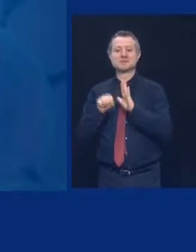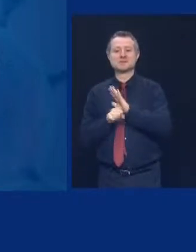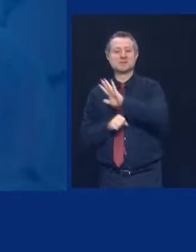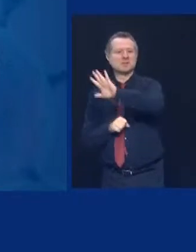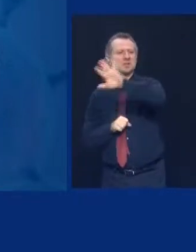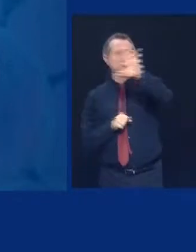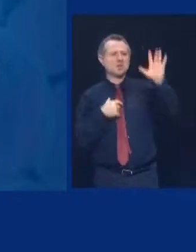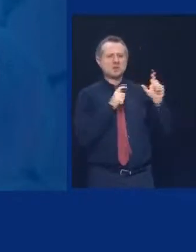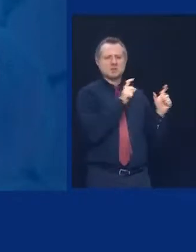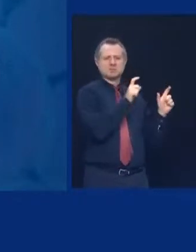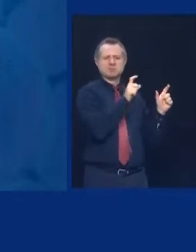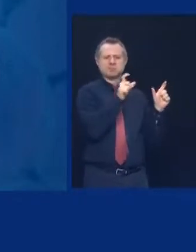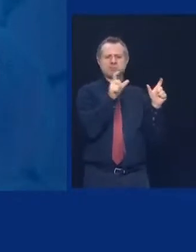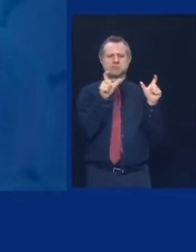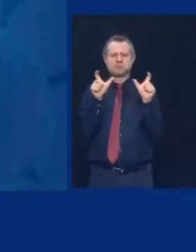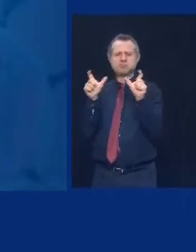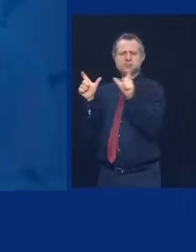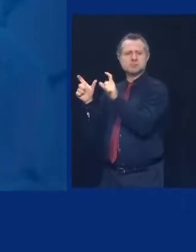quarantined.